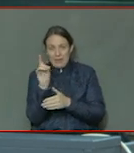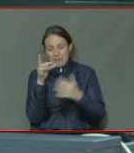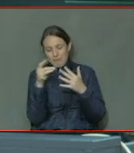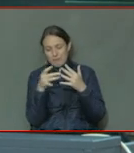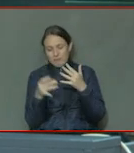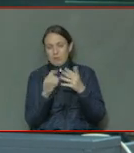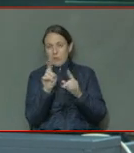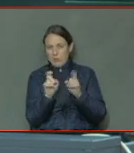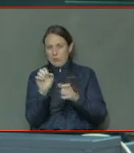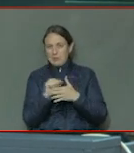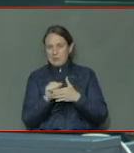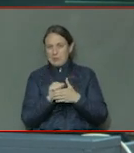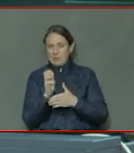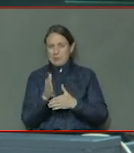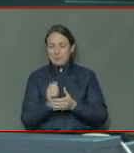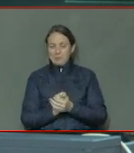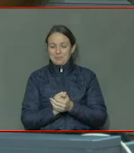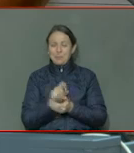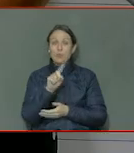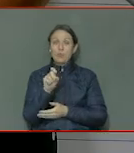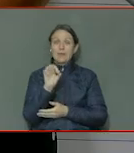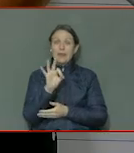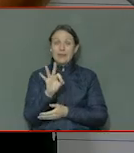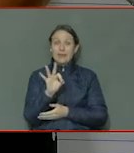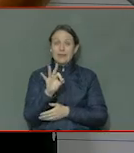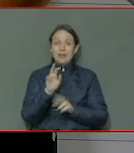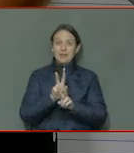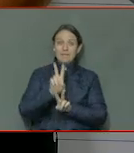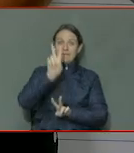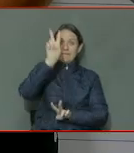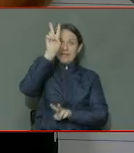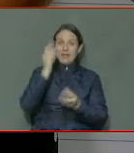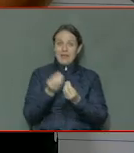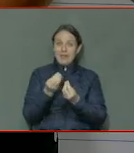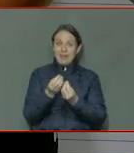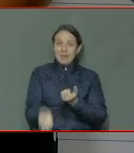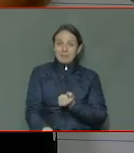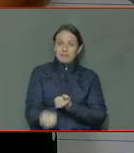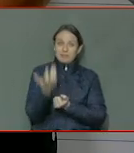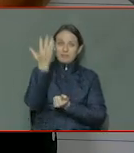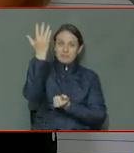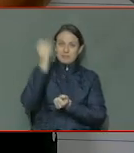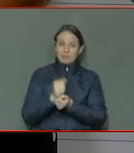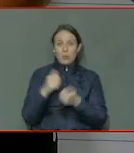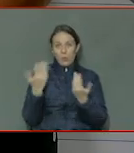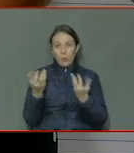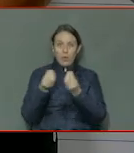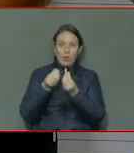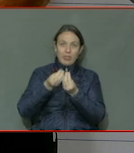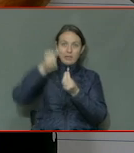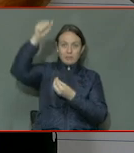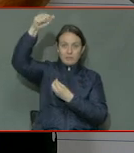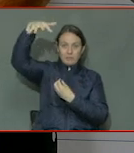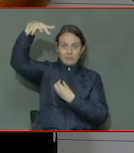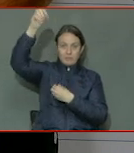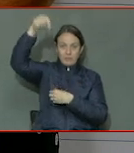Okay, now question 3 is about vertical projectile motion. So that's objects falling. Here you